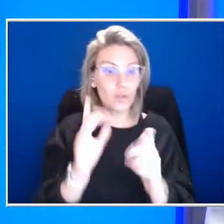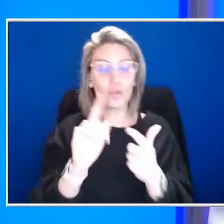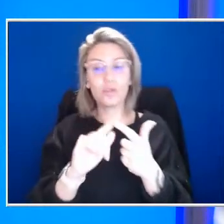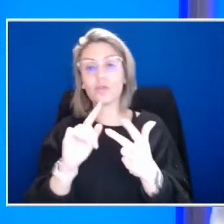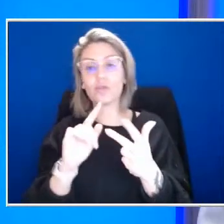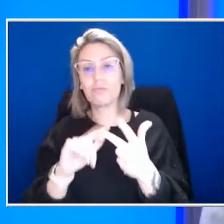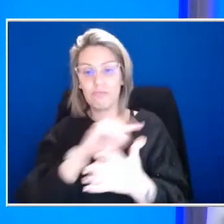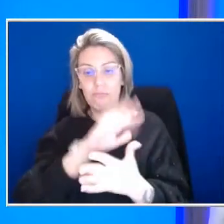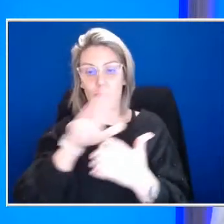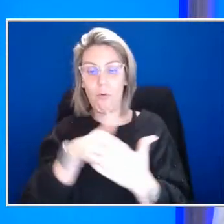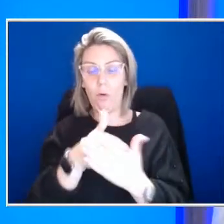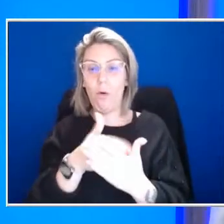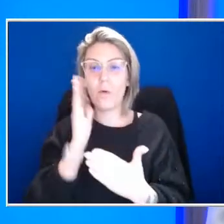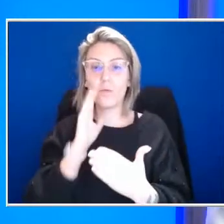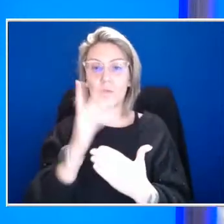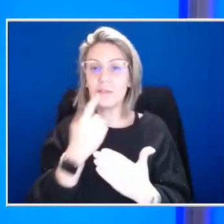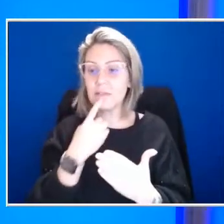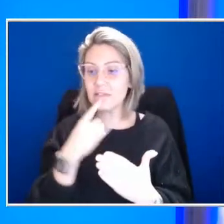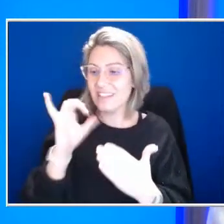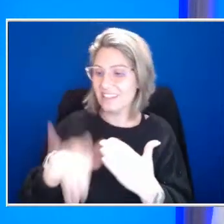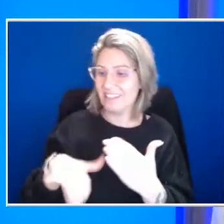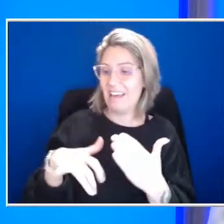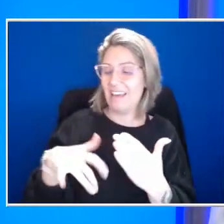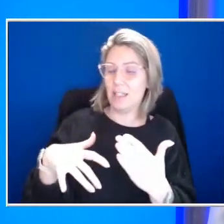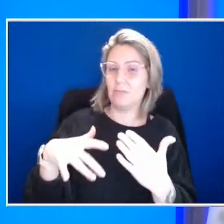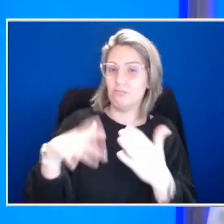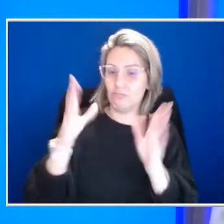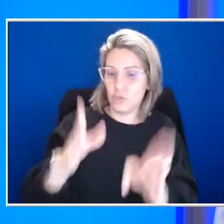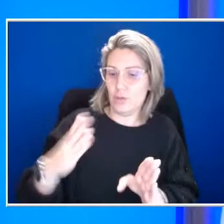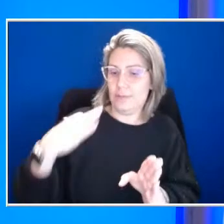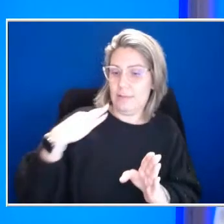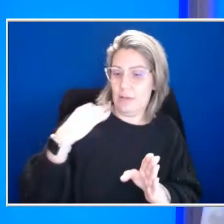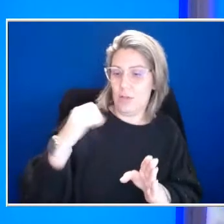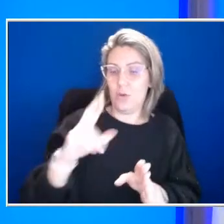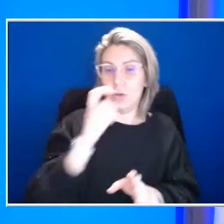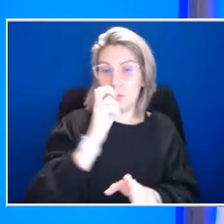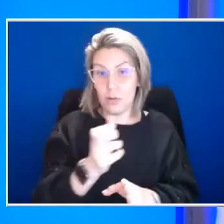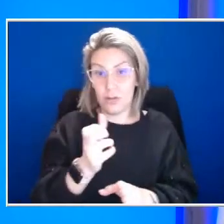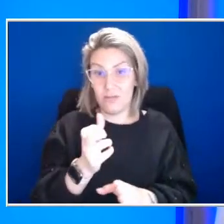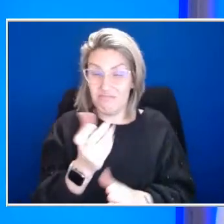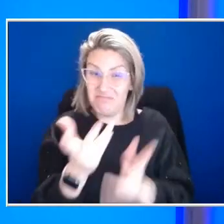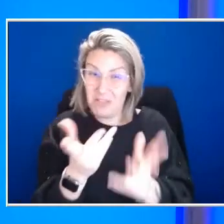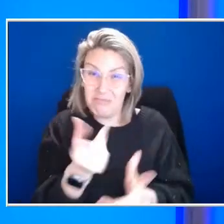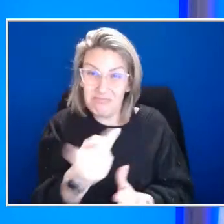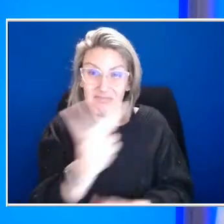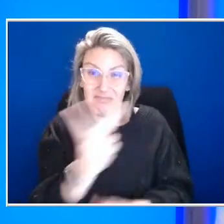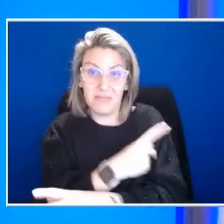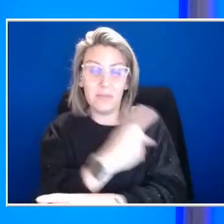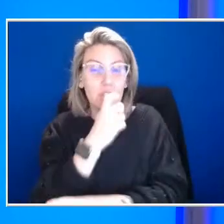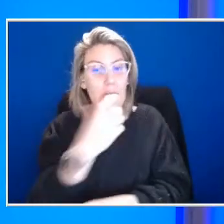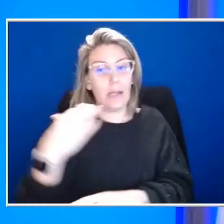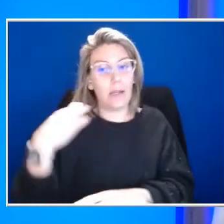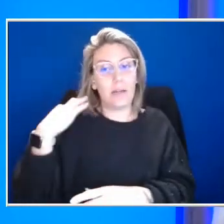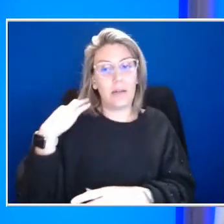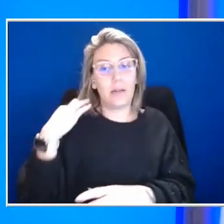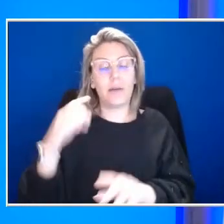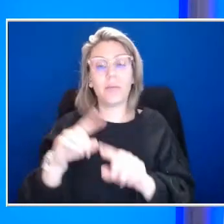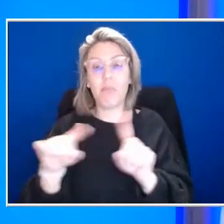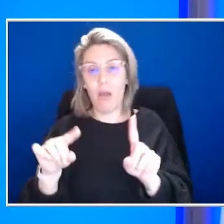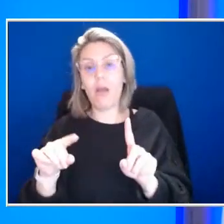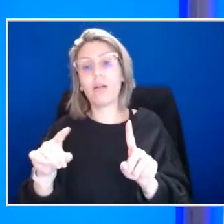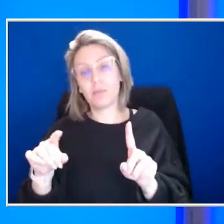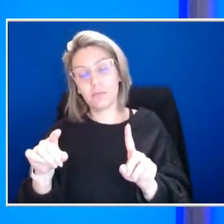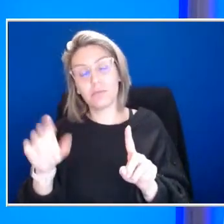well, this patient is surgical candidate or not surgical candidate, because some patients might not be surgical candidate. But a lot of drives who does well. Patients who